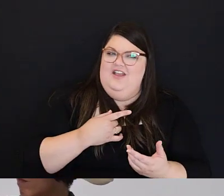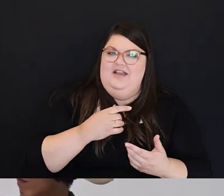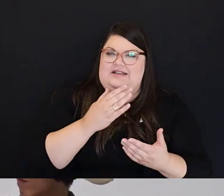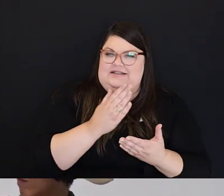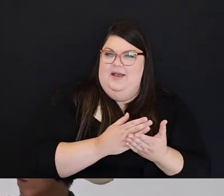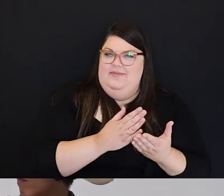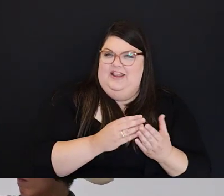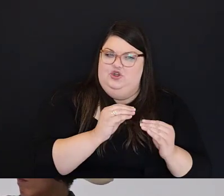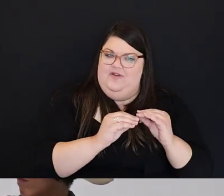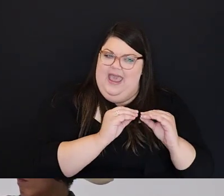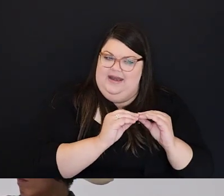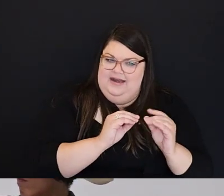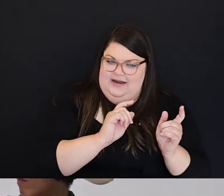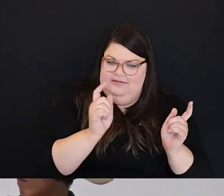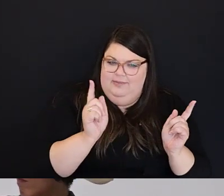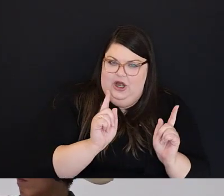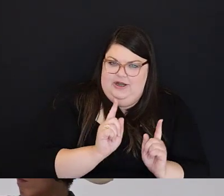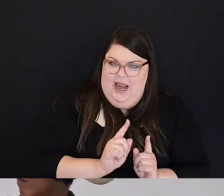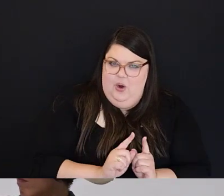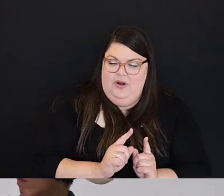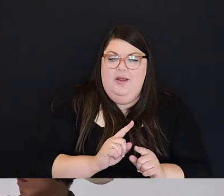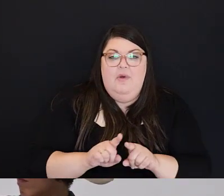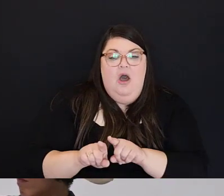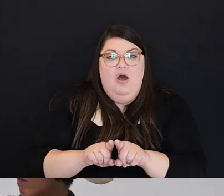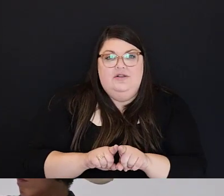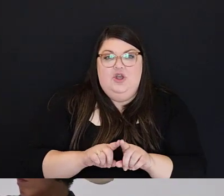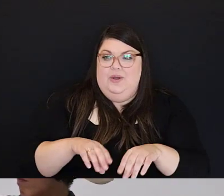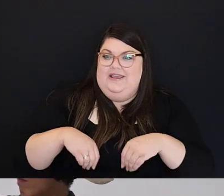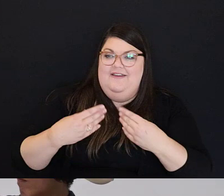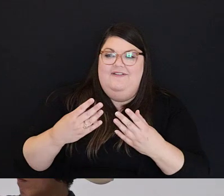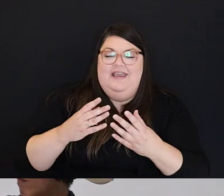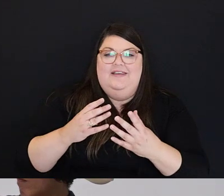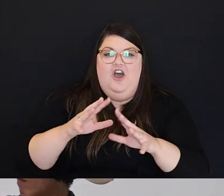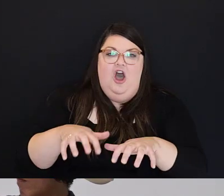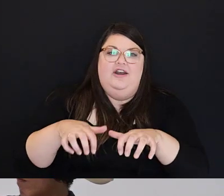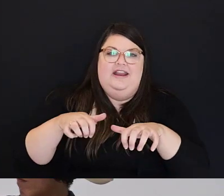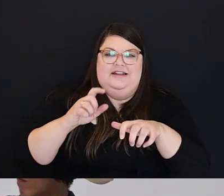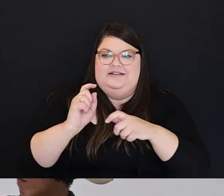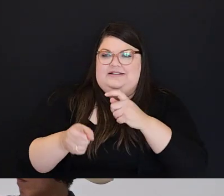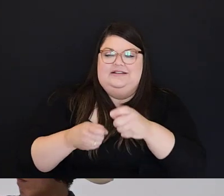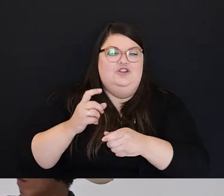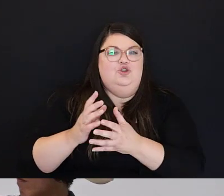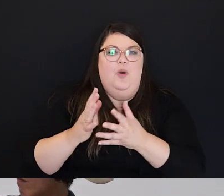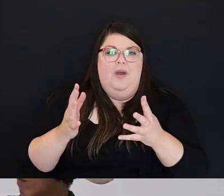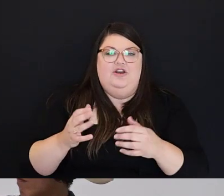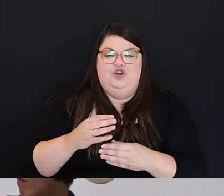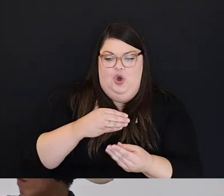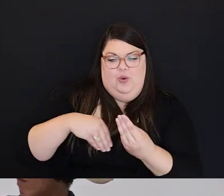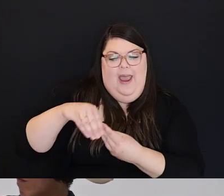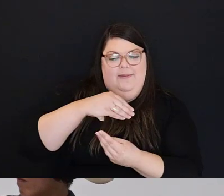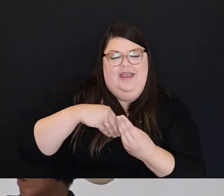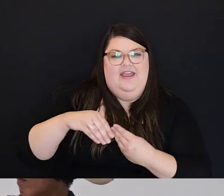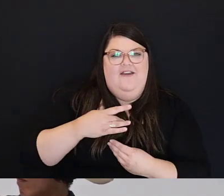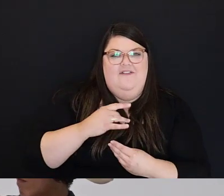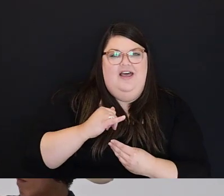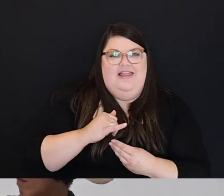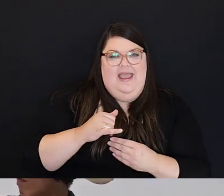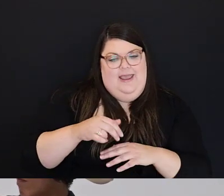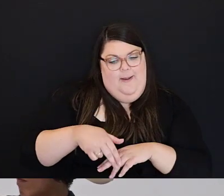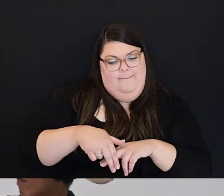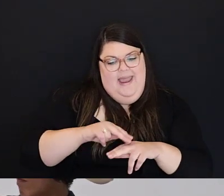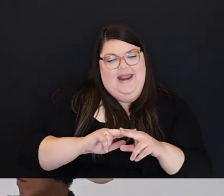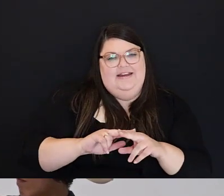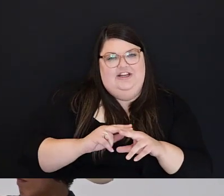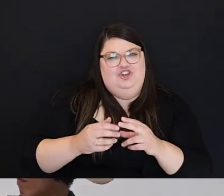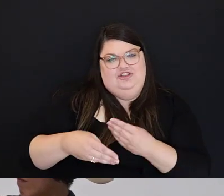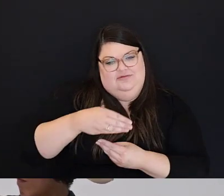things down, but also giving the audience so much. And that wrapping for me, at one point it felt like, are we bandaging? Is this